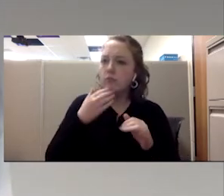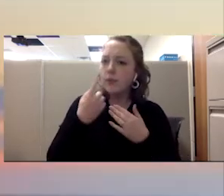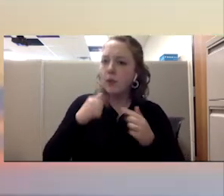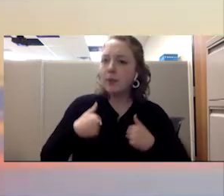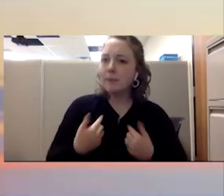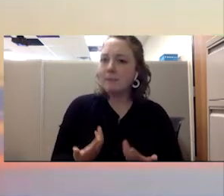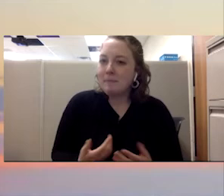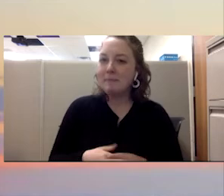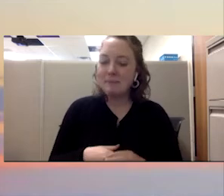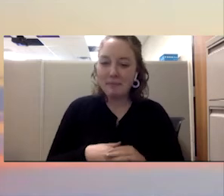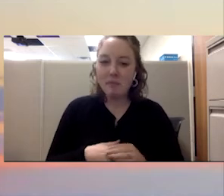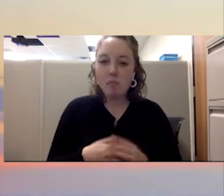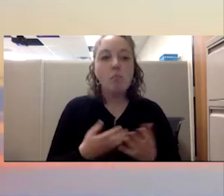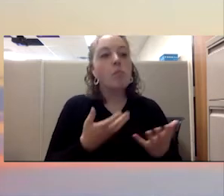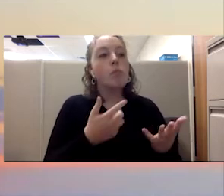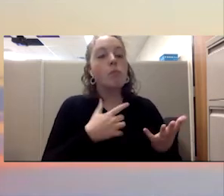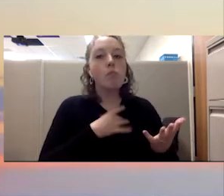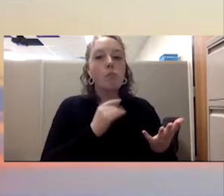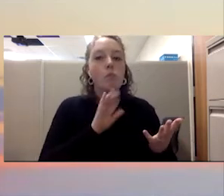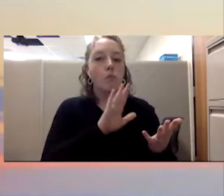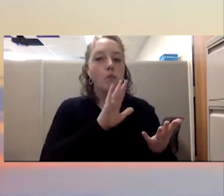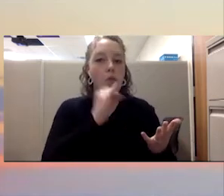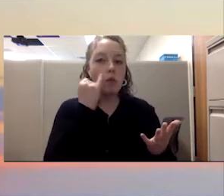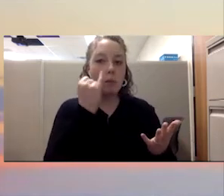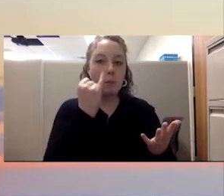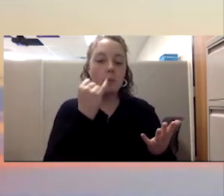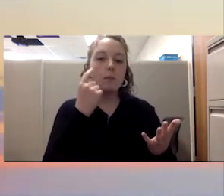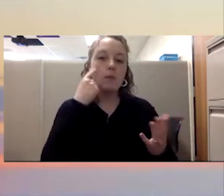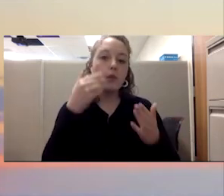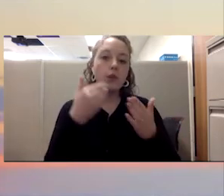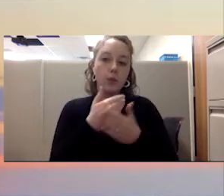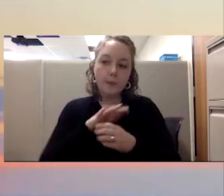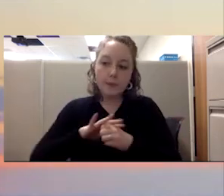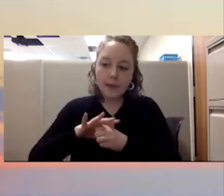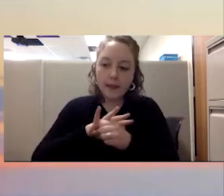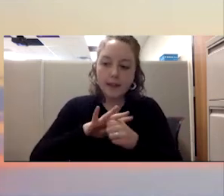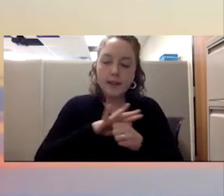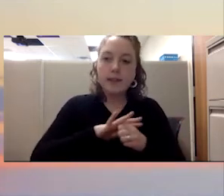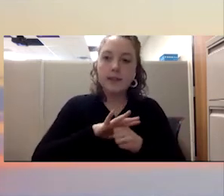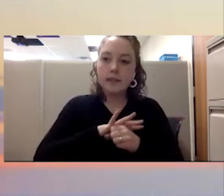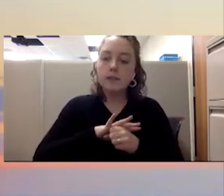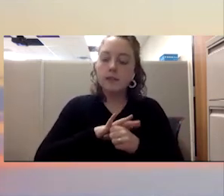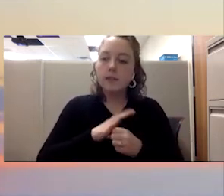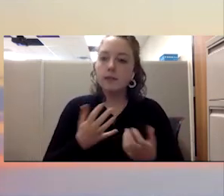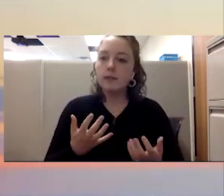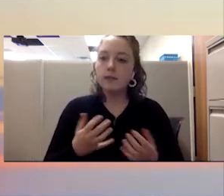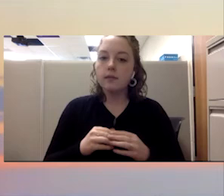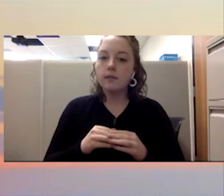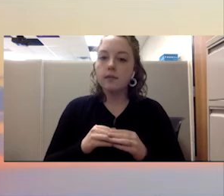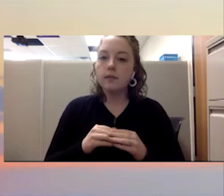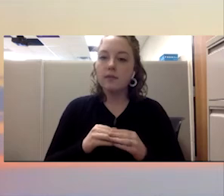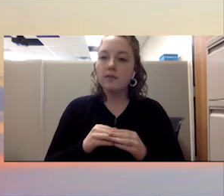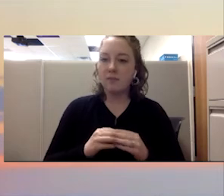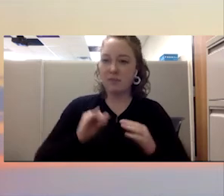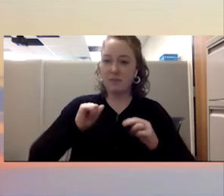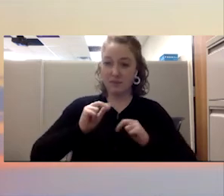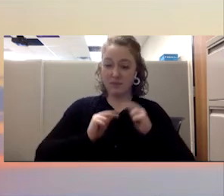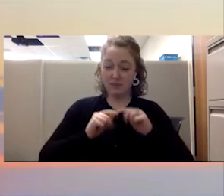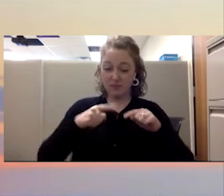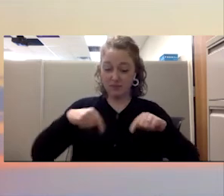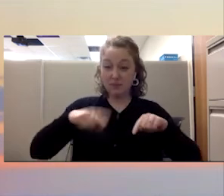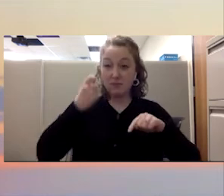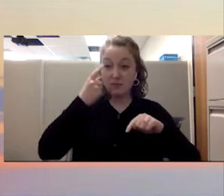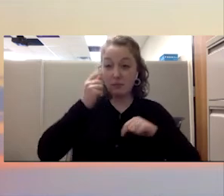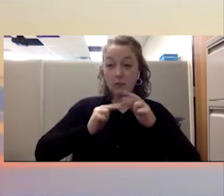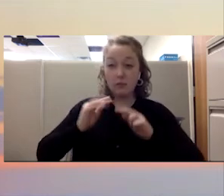I like the idea of the new space. And when you start reconfiguring space that was built for entirely